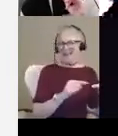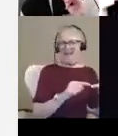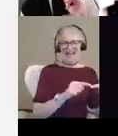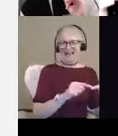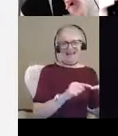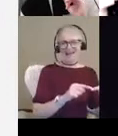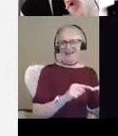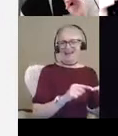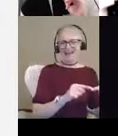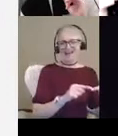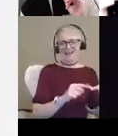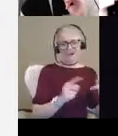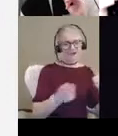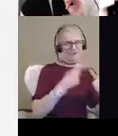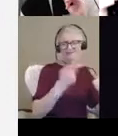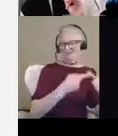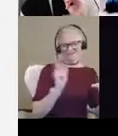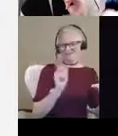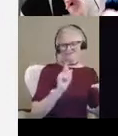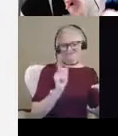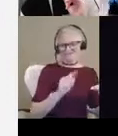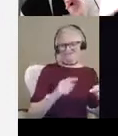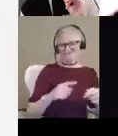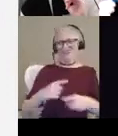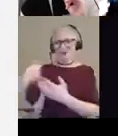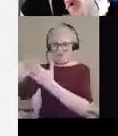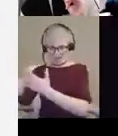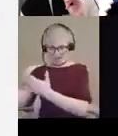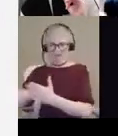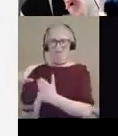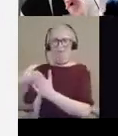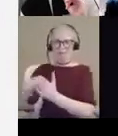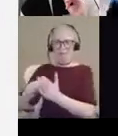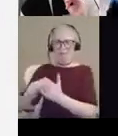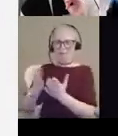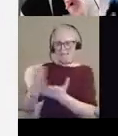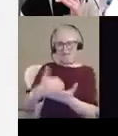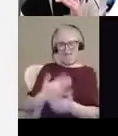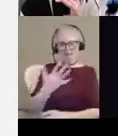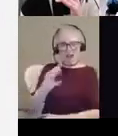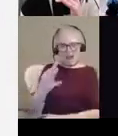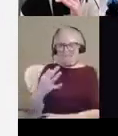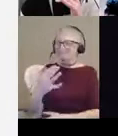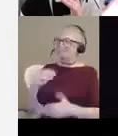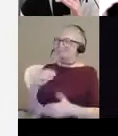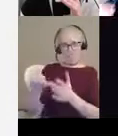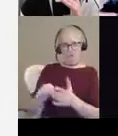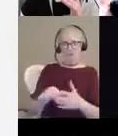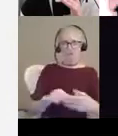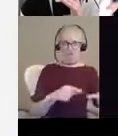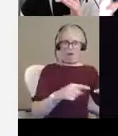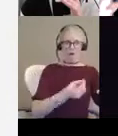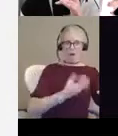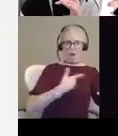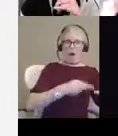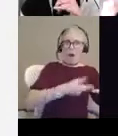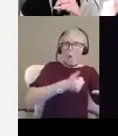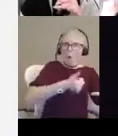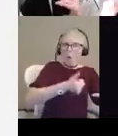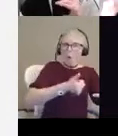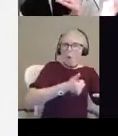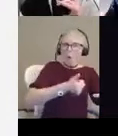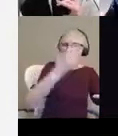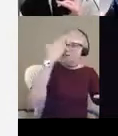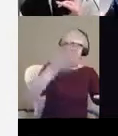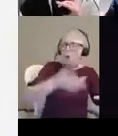the Section 508 regulations and also WCAG regulations as well. So really, really helpful to have that inbuilt